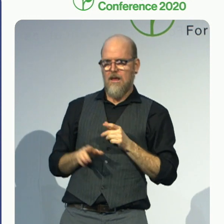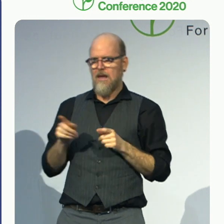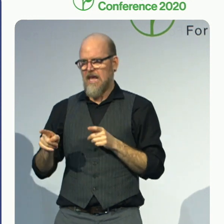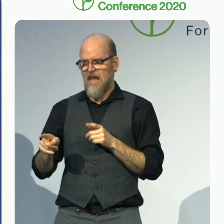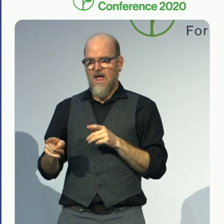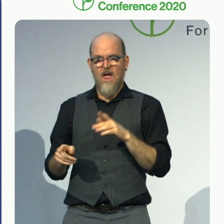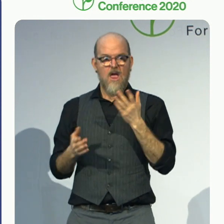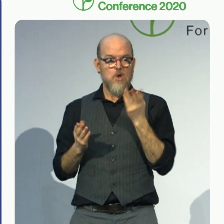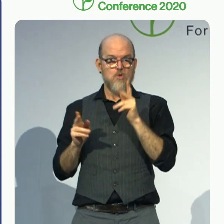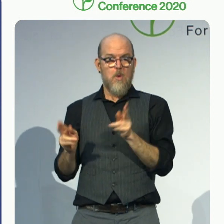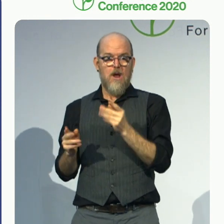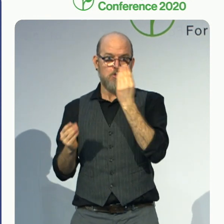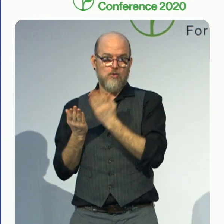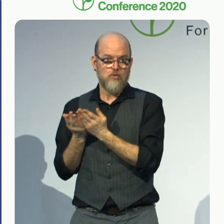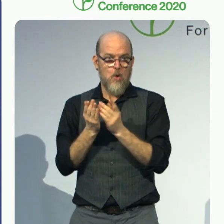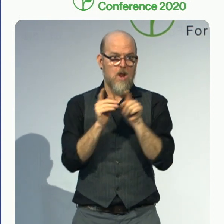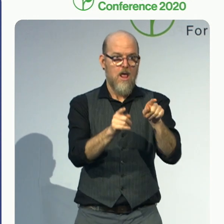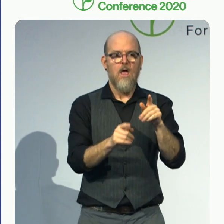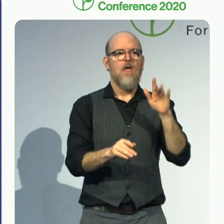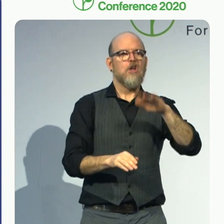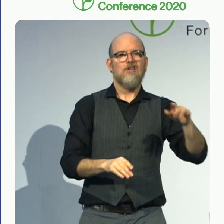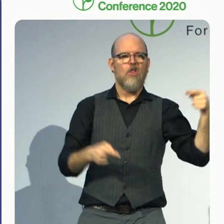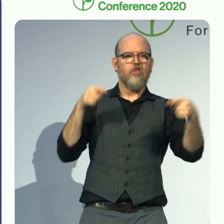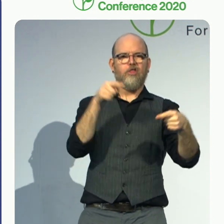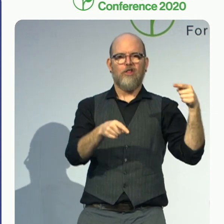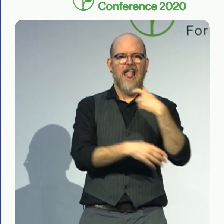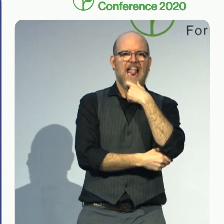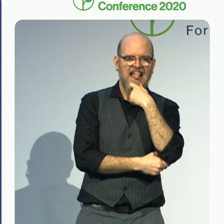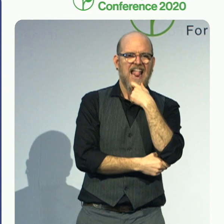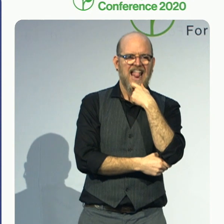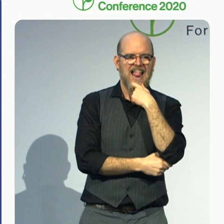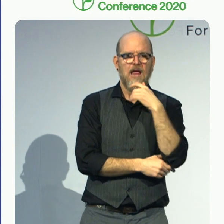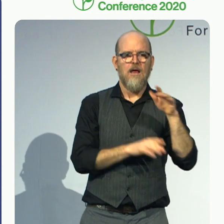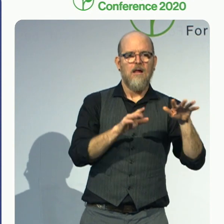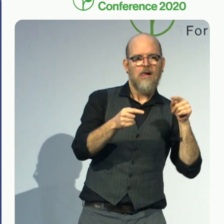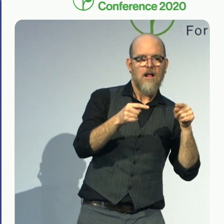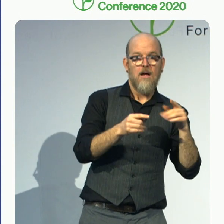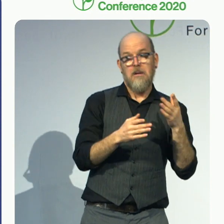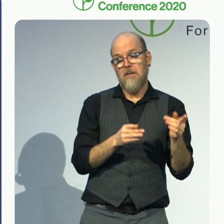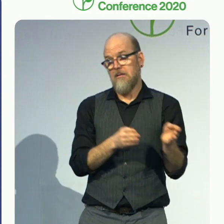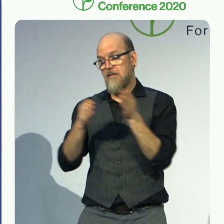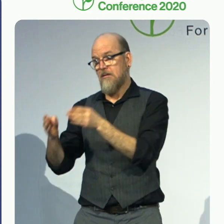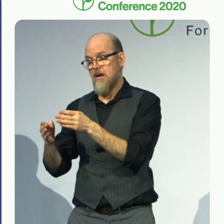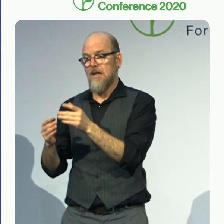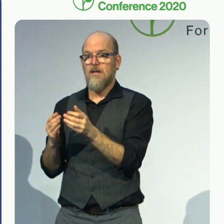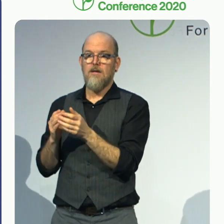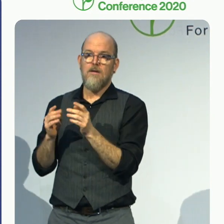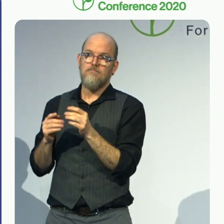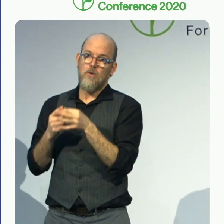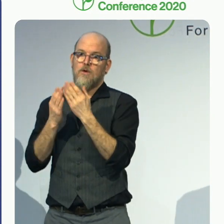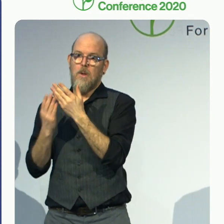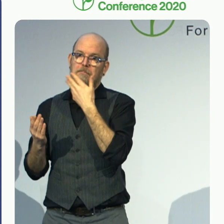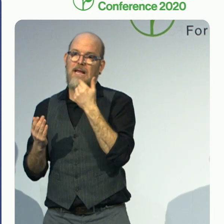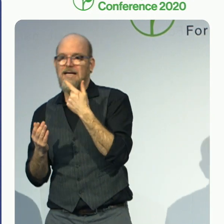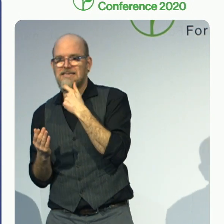these schools, or they feel this is where the specialists are. But if we create schools or start developing child-friendly schools that are where